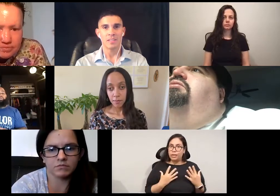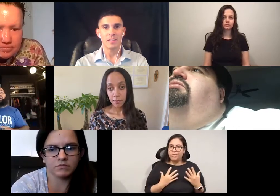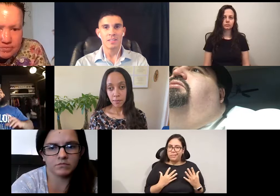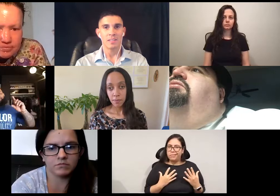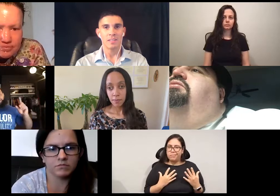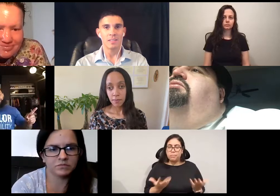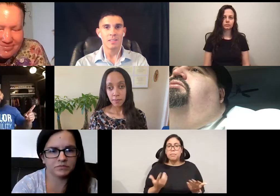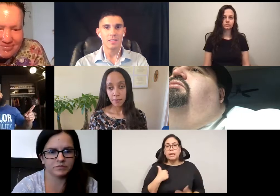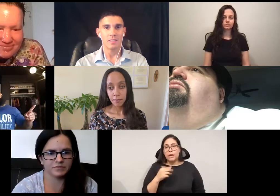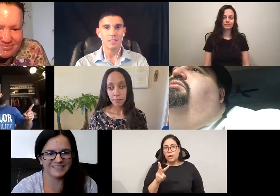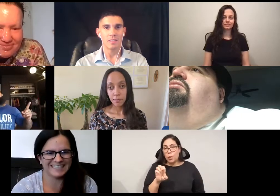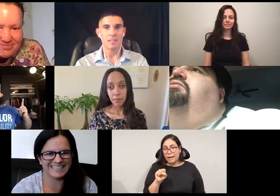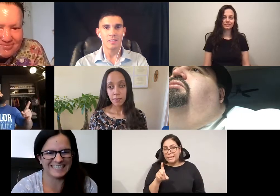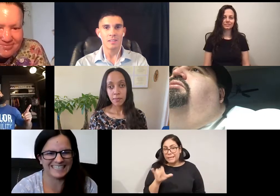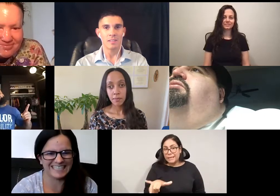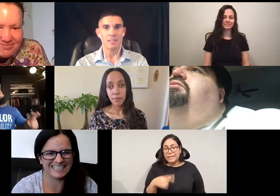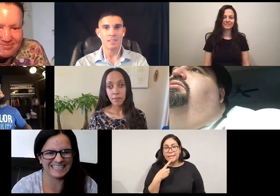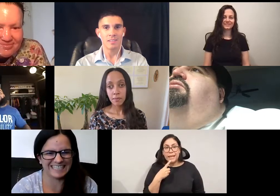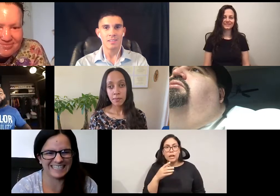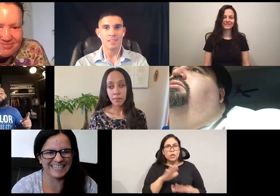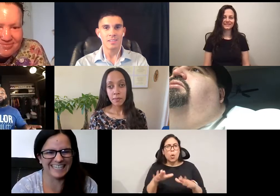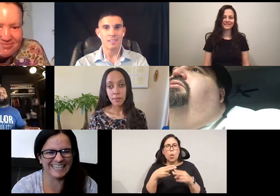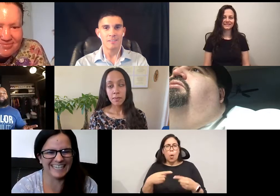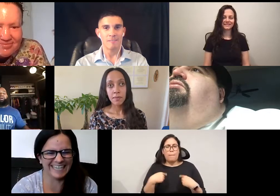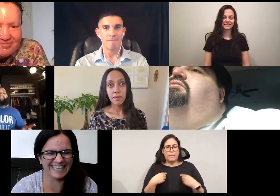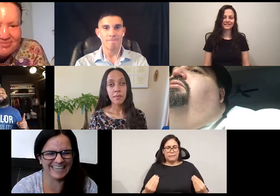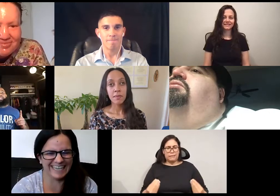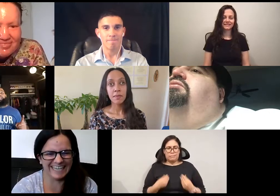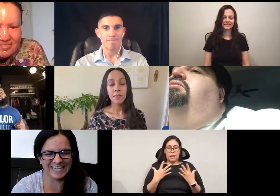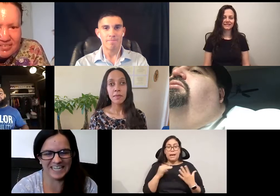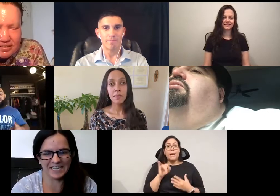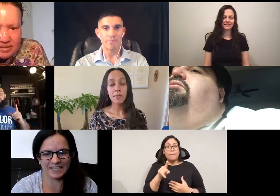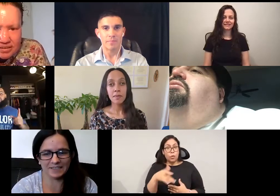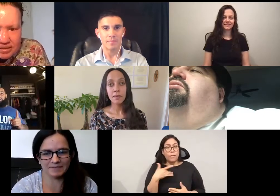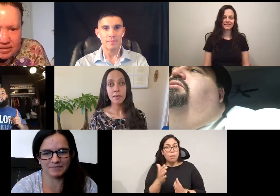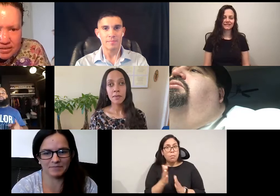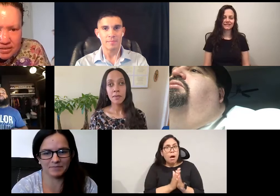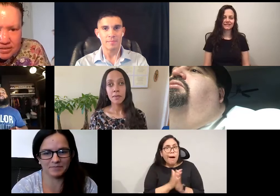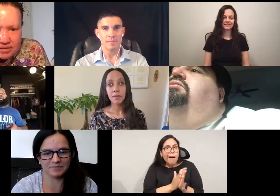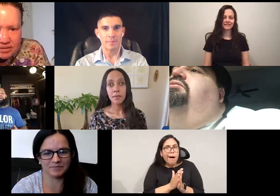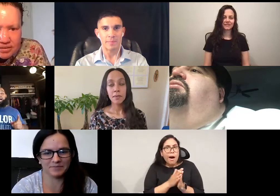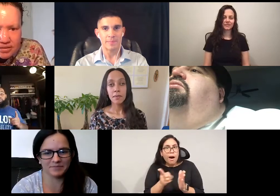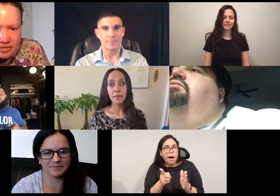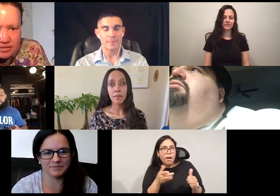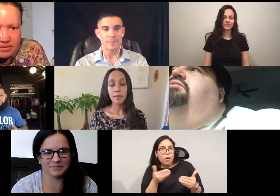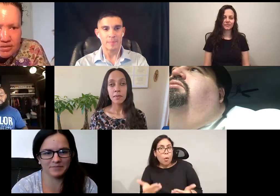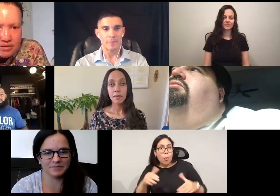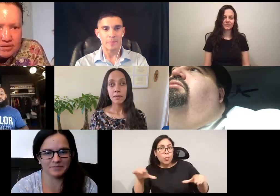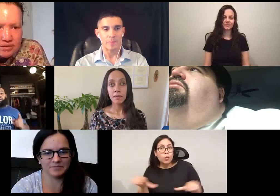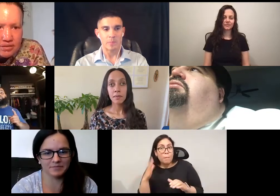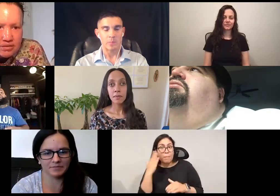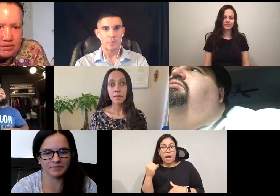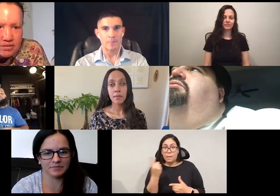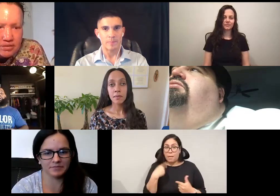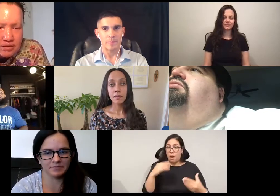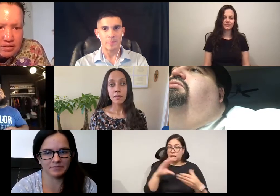Wesley. I'm going to say, don't call me inspiring. If you're motivated by things I do, that is great. But just know that I'm doing this just to